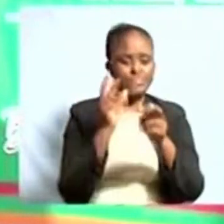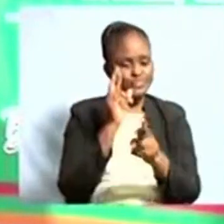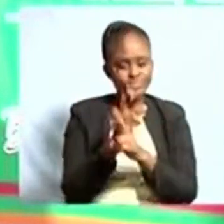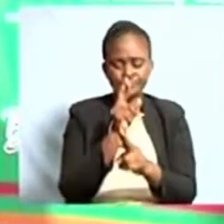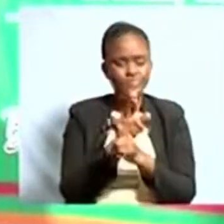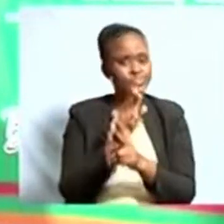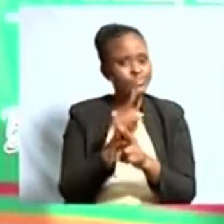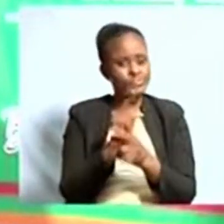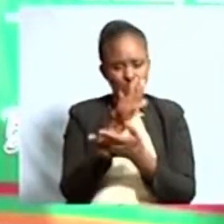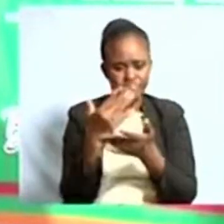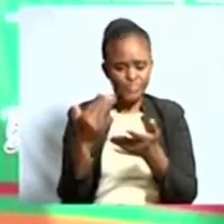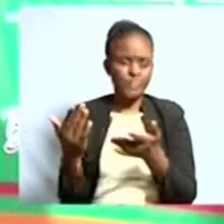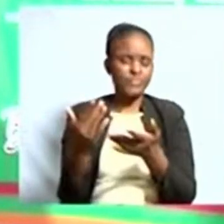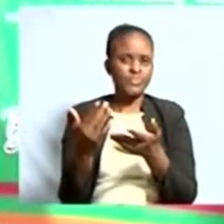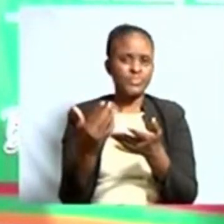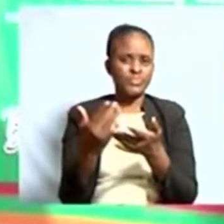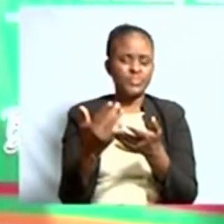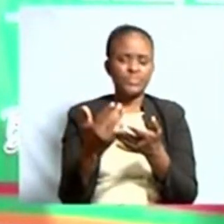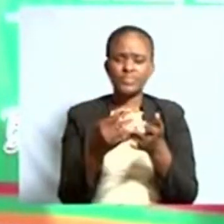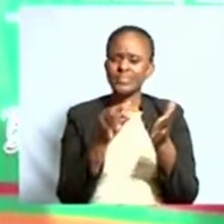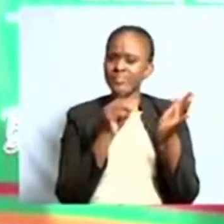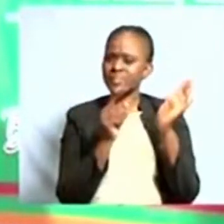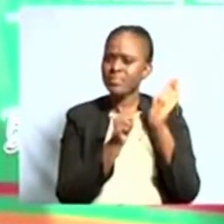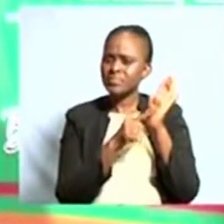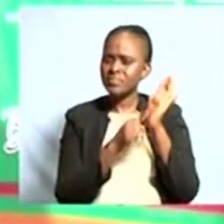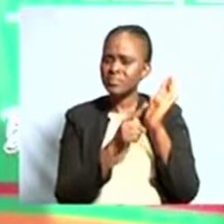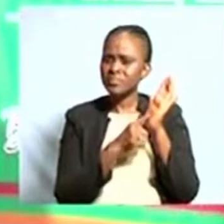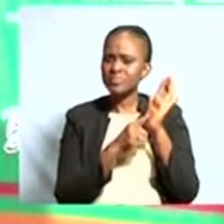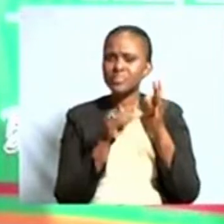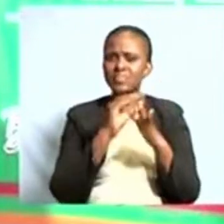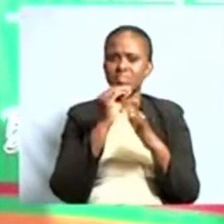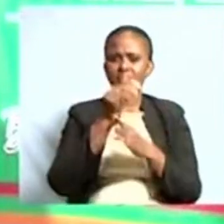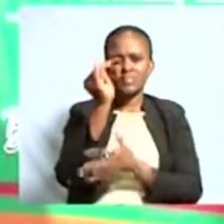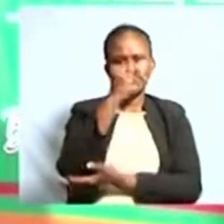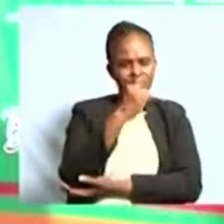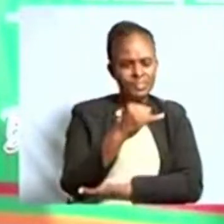on somebody's trademarks or industrial design